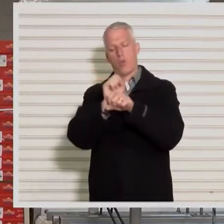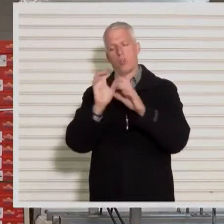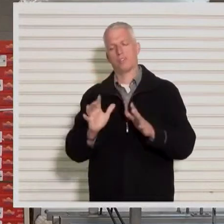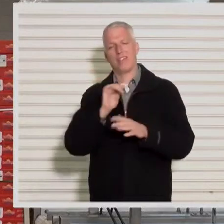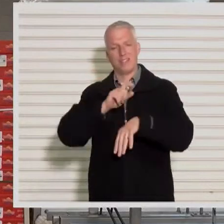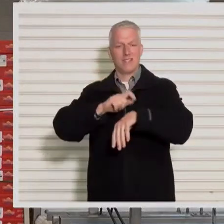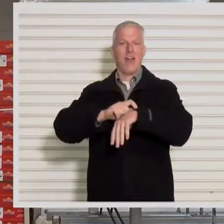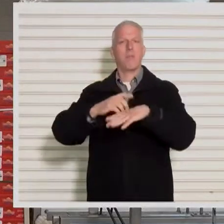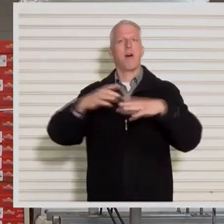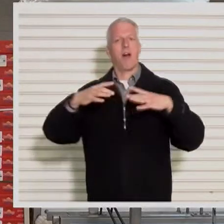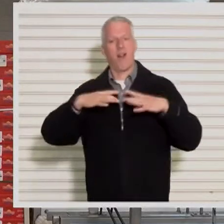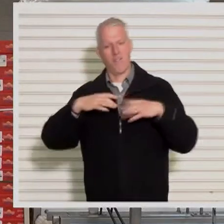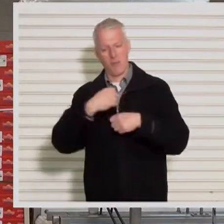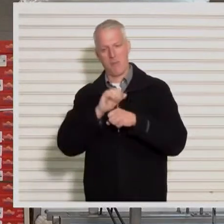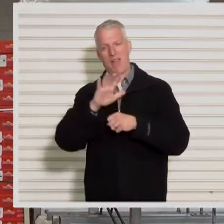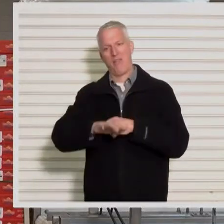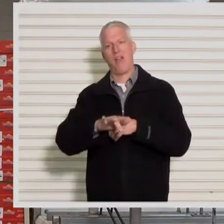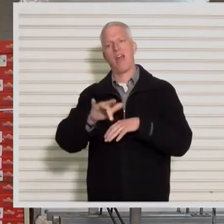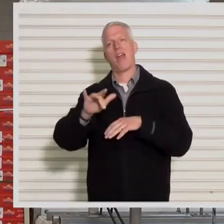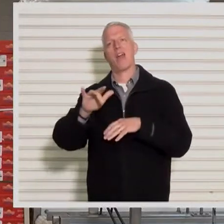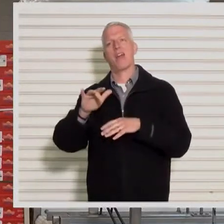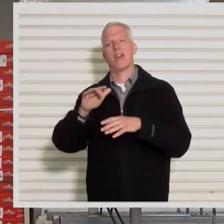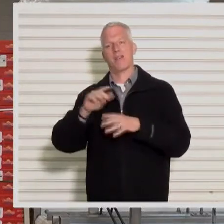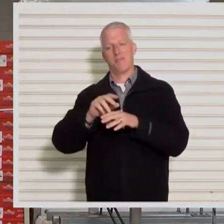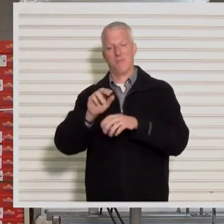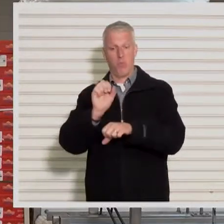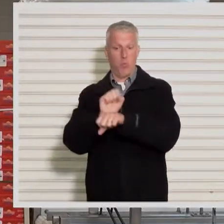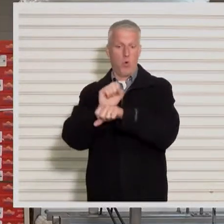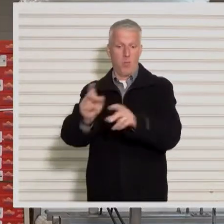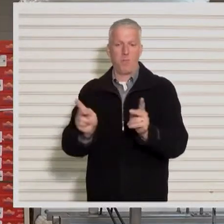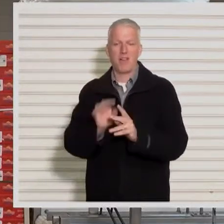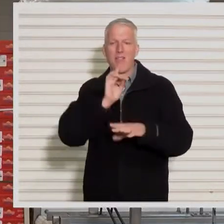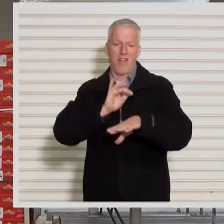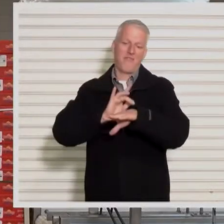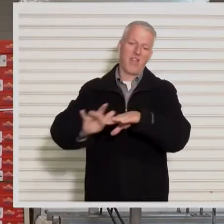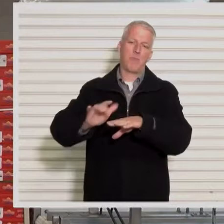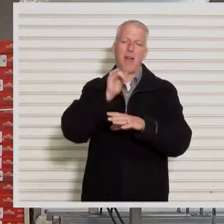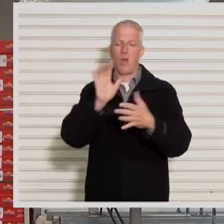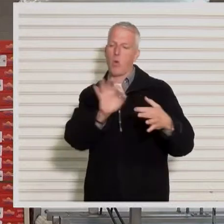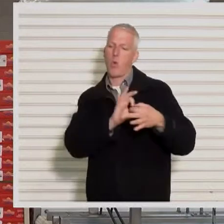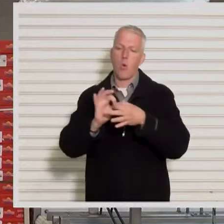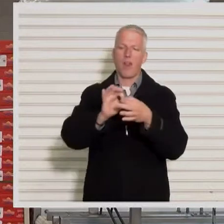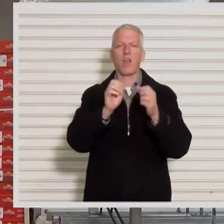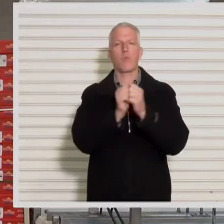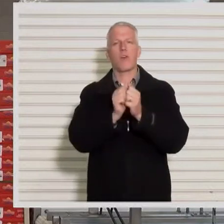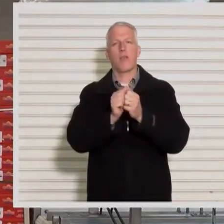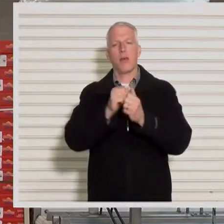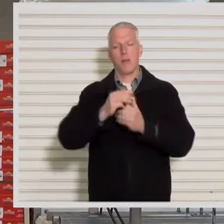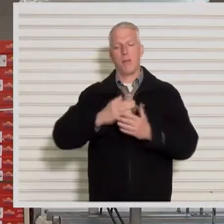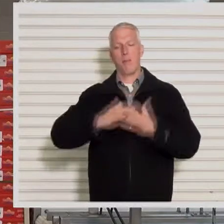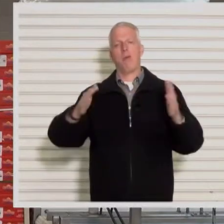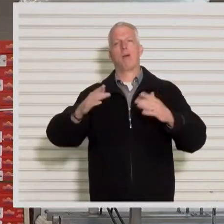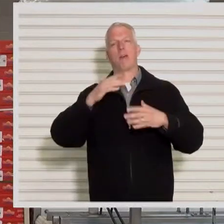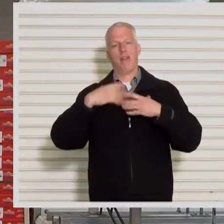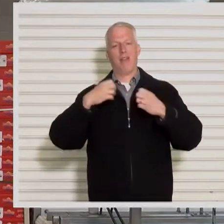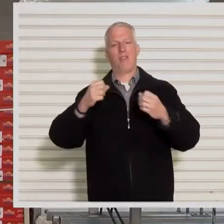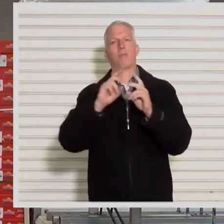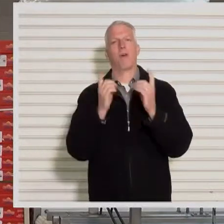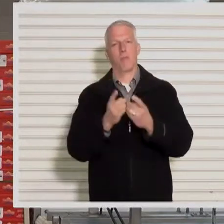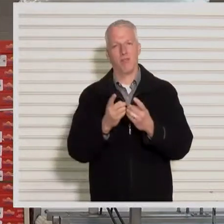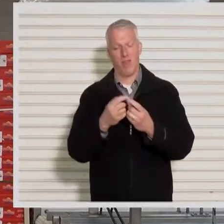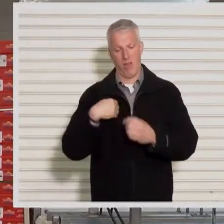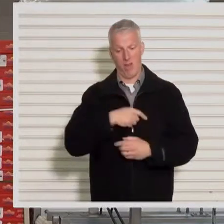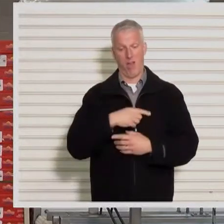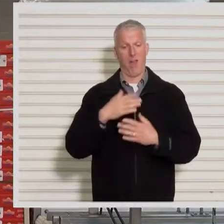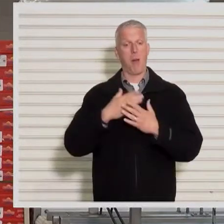off, making their facilities and buildings available, and coordinating with public health. And our public health